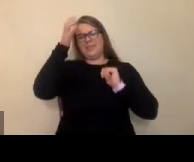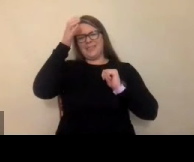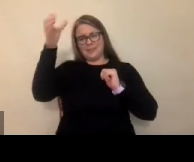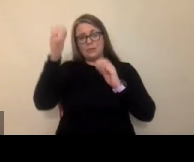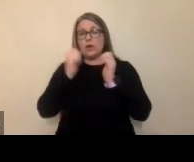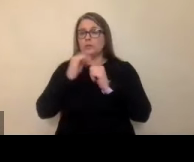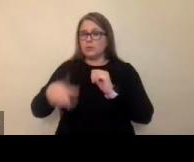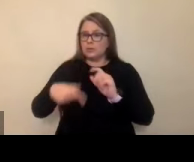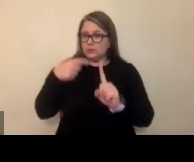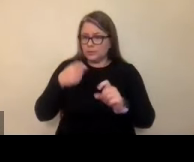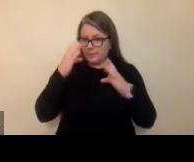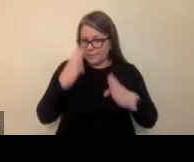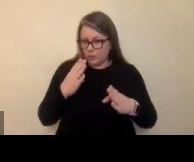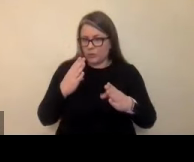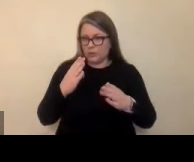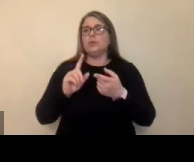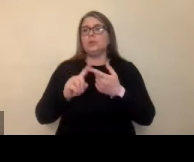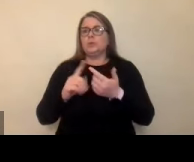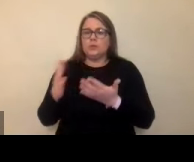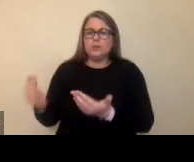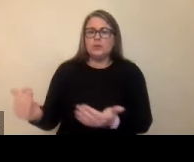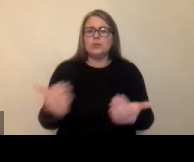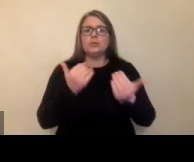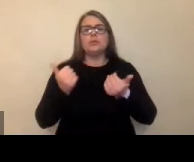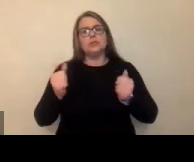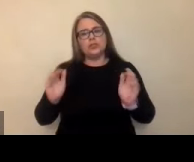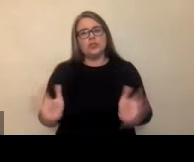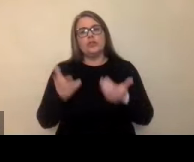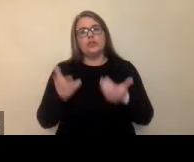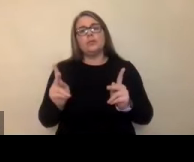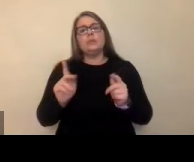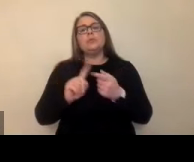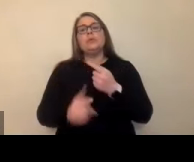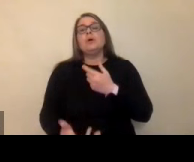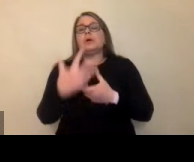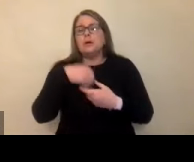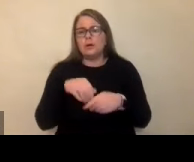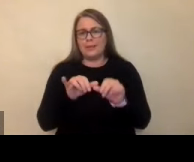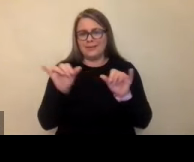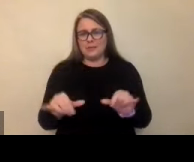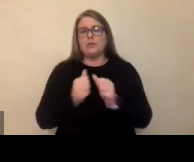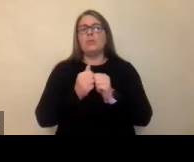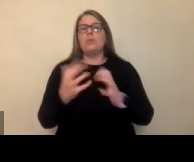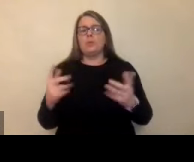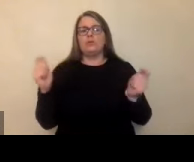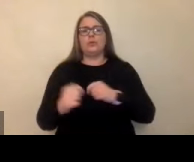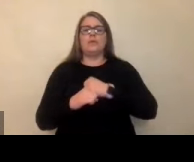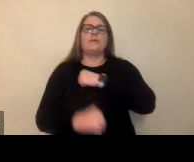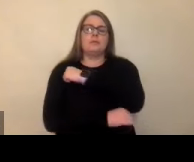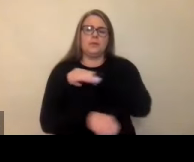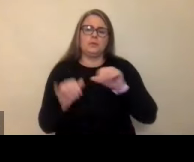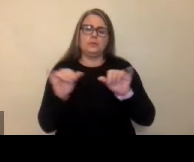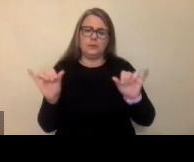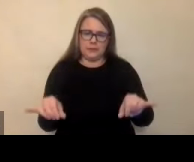to participate in the system and not to fundamentally challenge it or try to transform it. And so I think part of the reason why this question